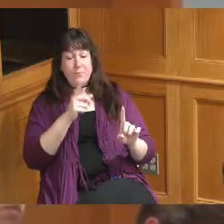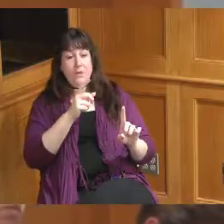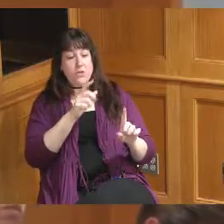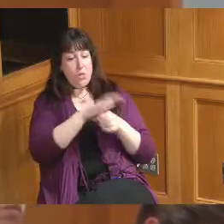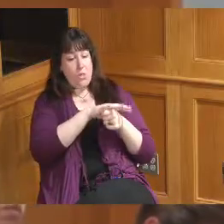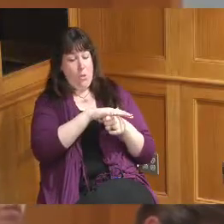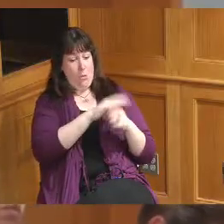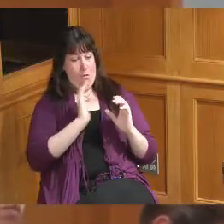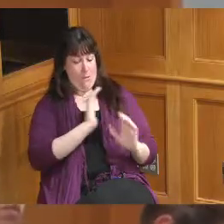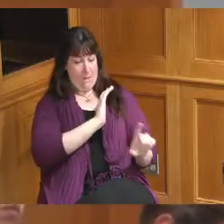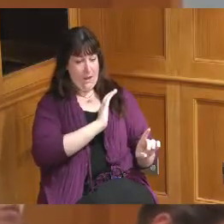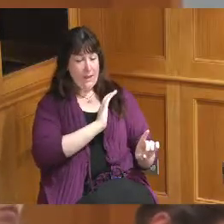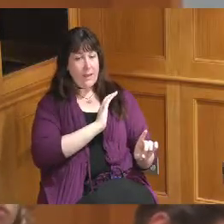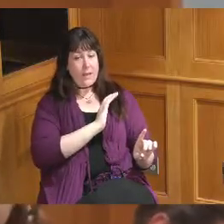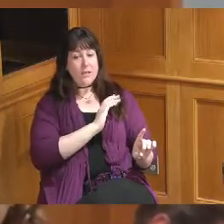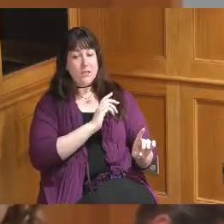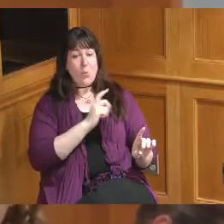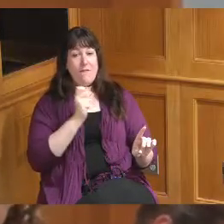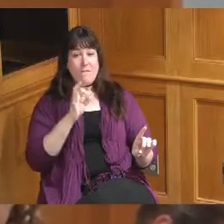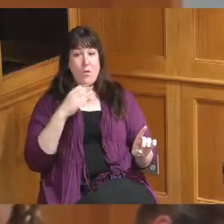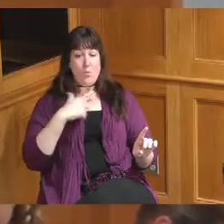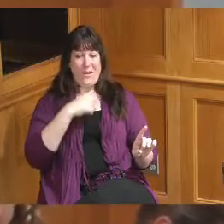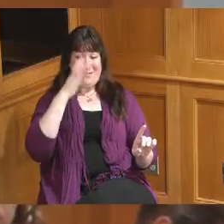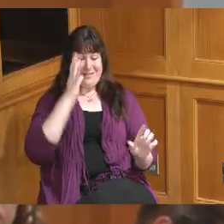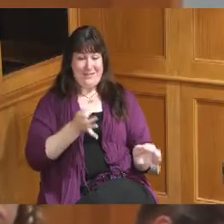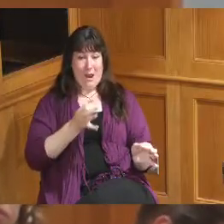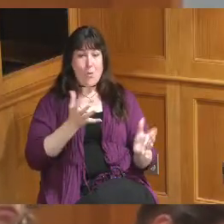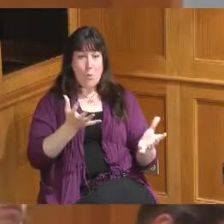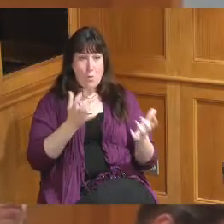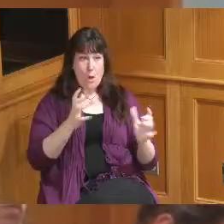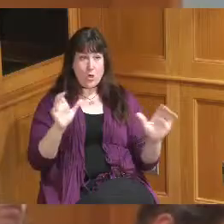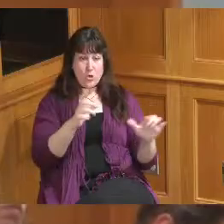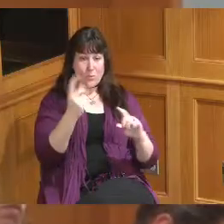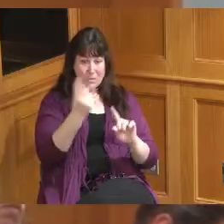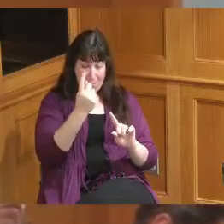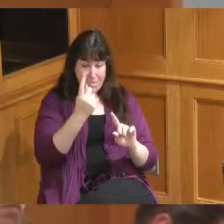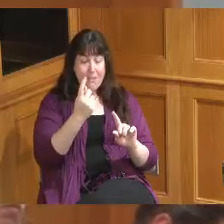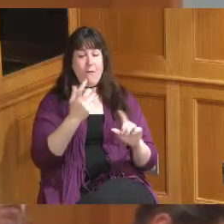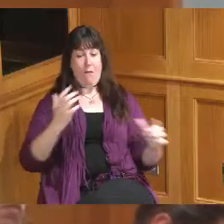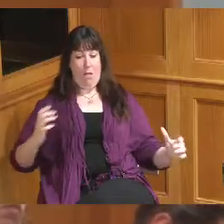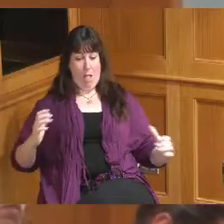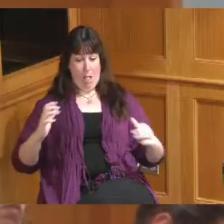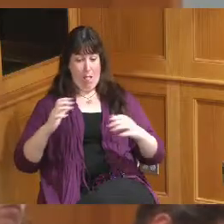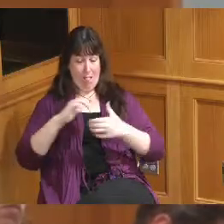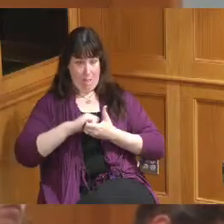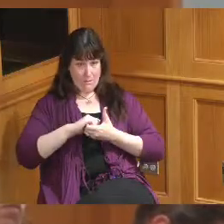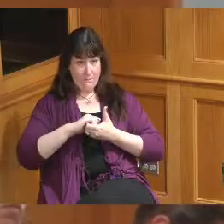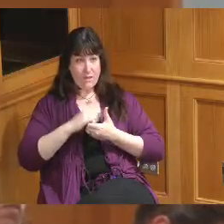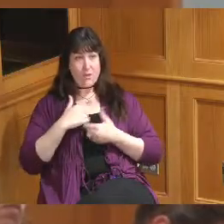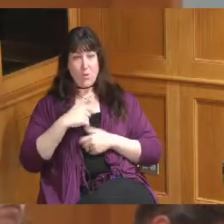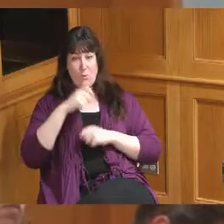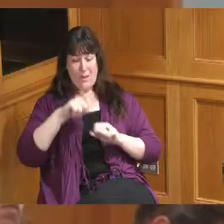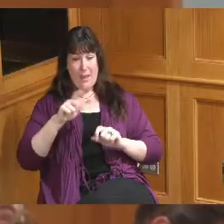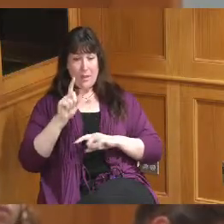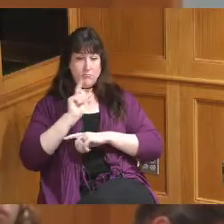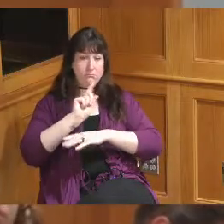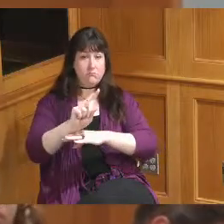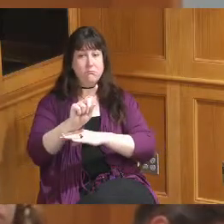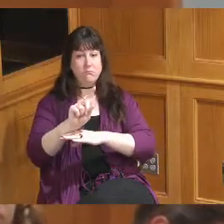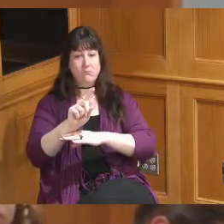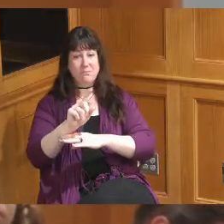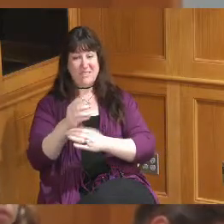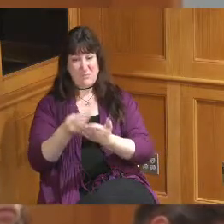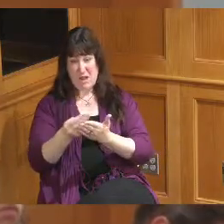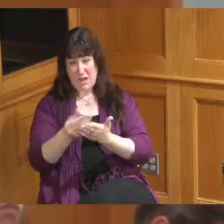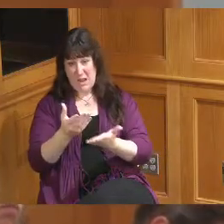we as Hamilton County decide we want to do something collectively, then I think we might come to you for some funding for something. But I think